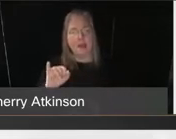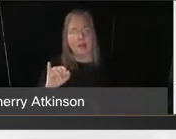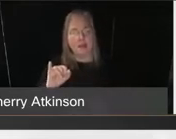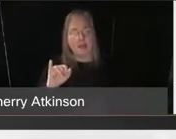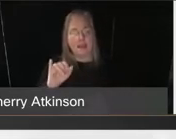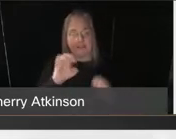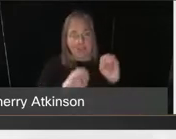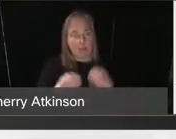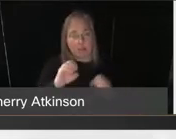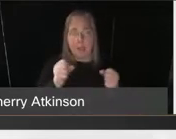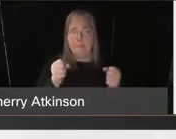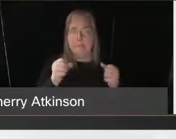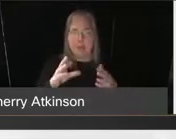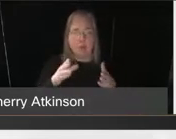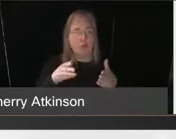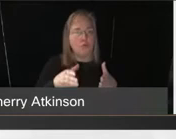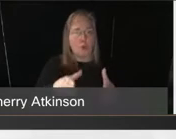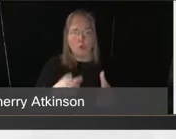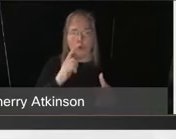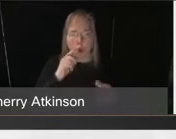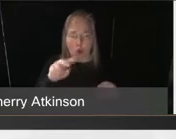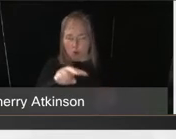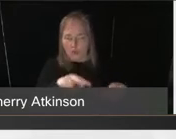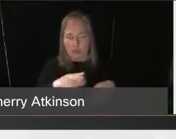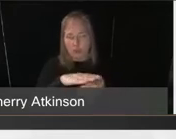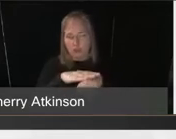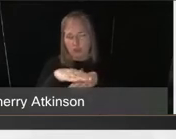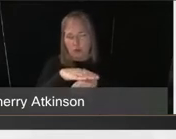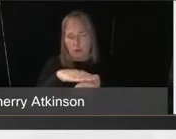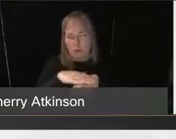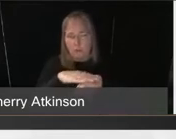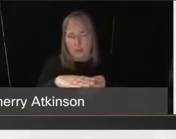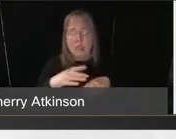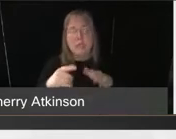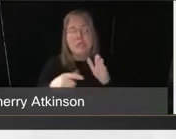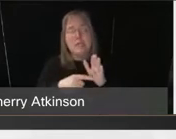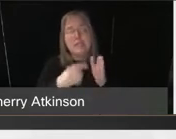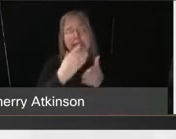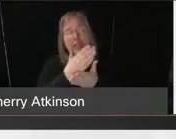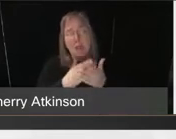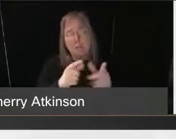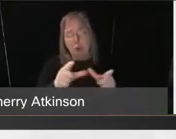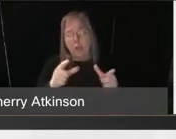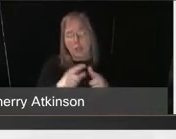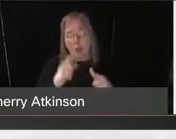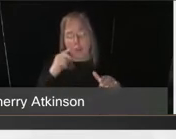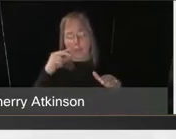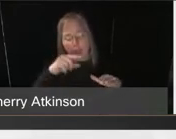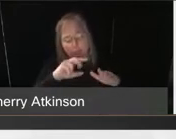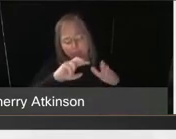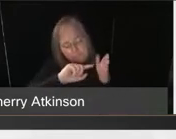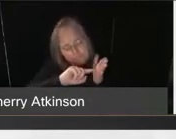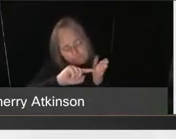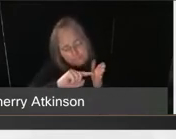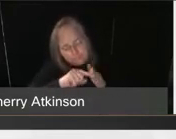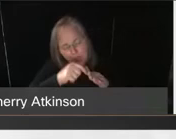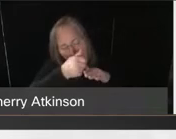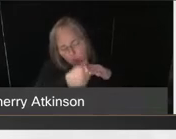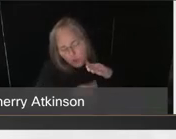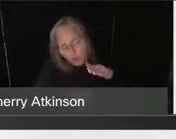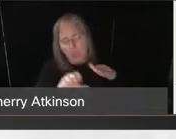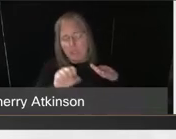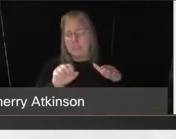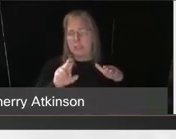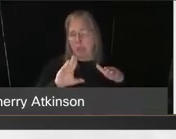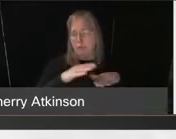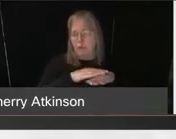roadways are looked at based on the surface. We do look at the subsurface at some other locations to determine to see what the condition is.